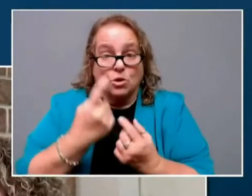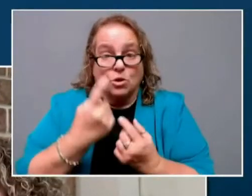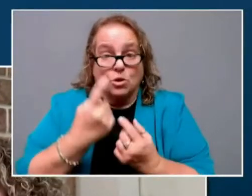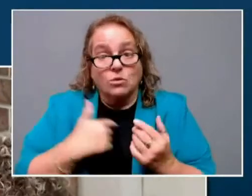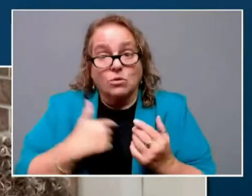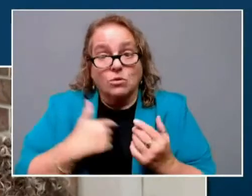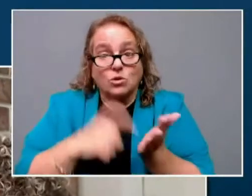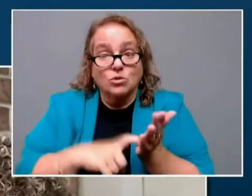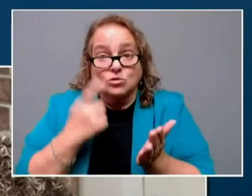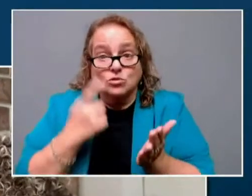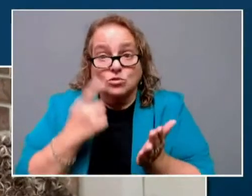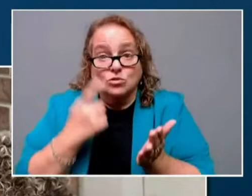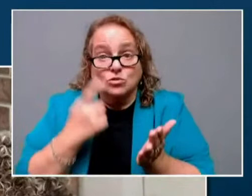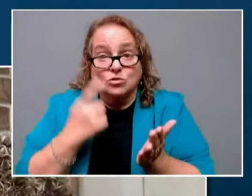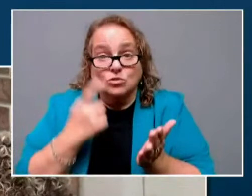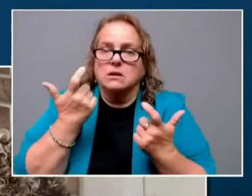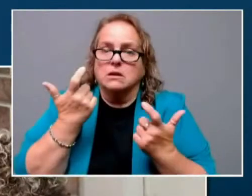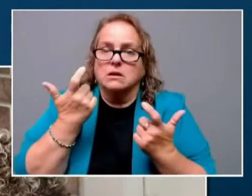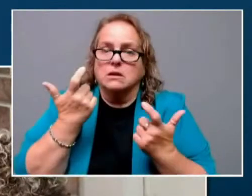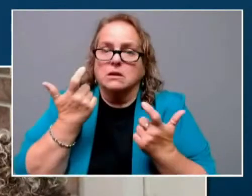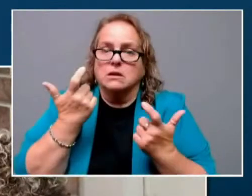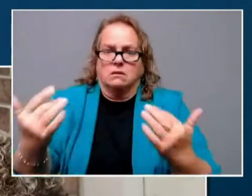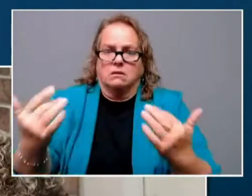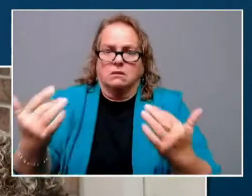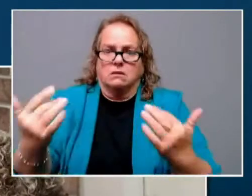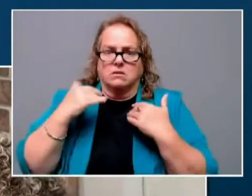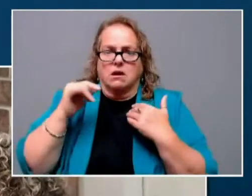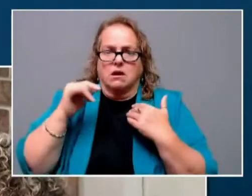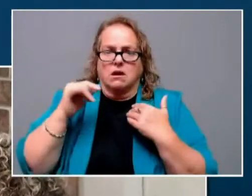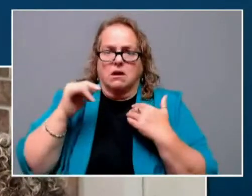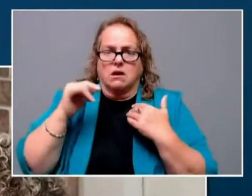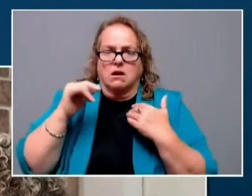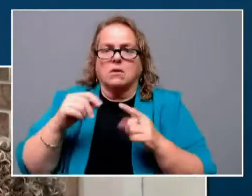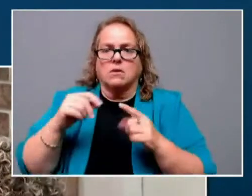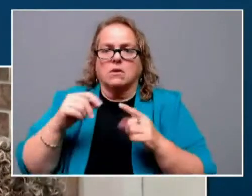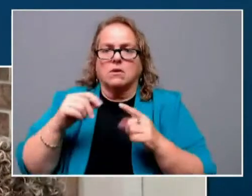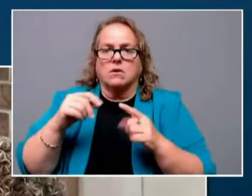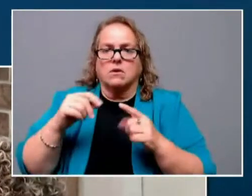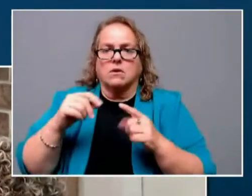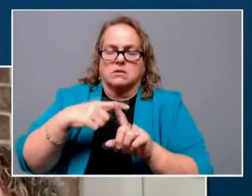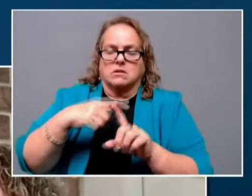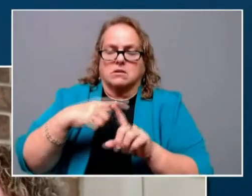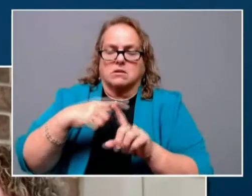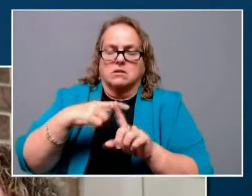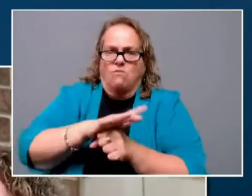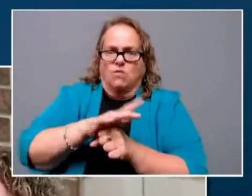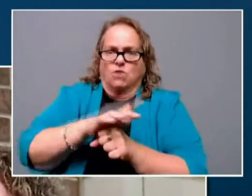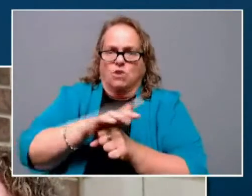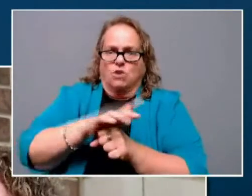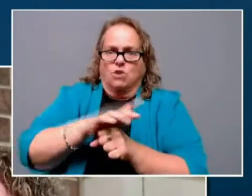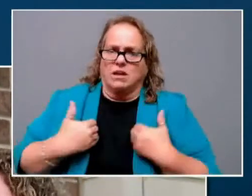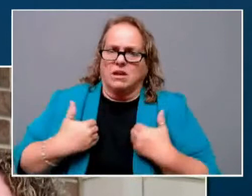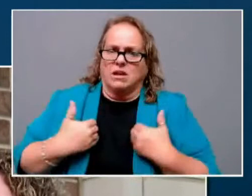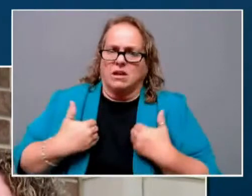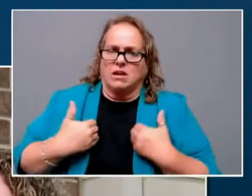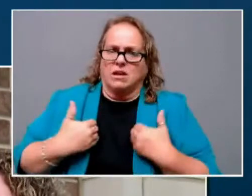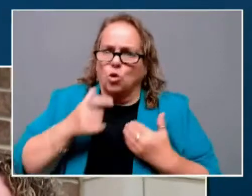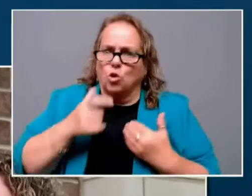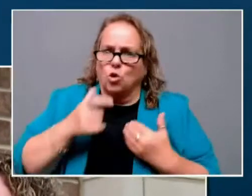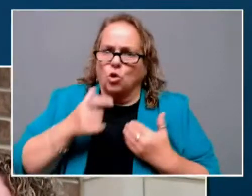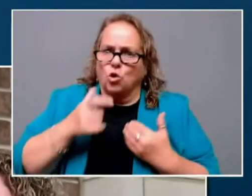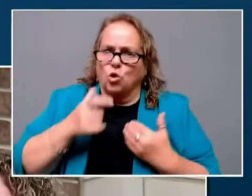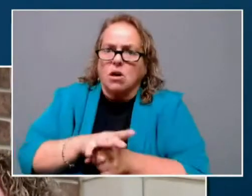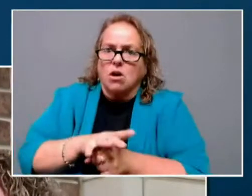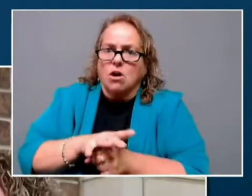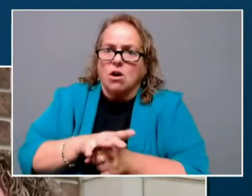is a big influx of COVID positive patients that are younger patients. The ones that are the sickest are the ones